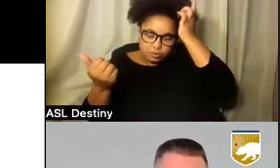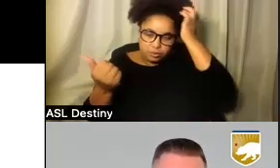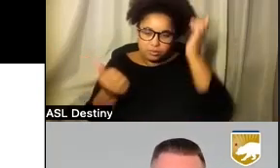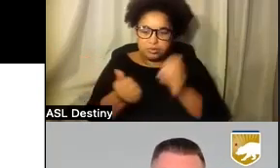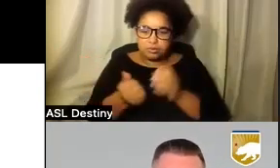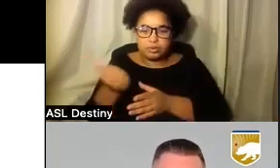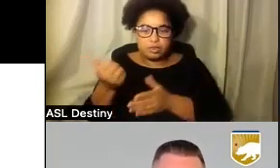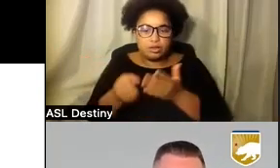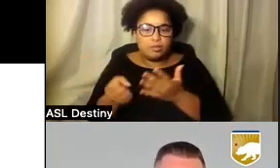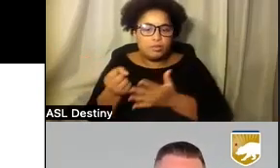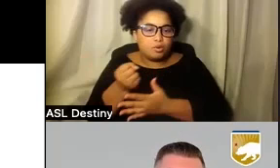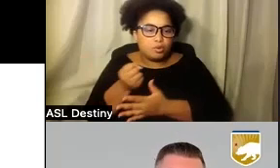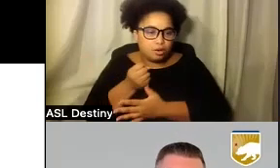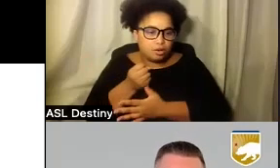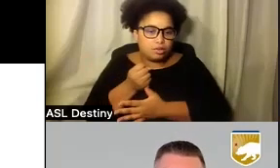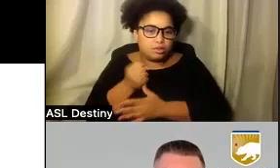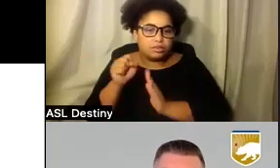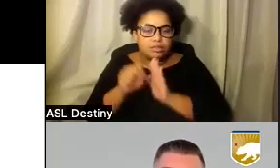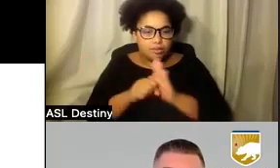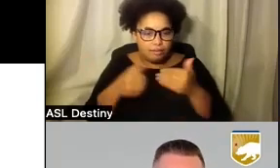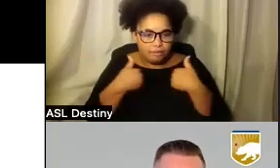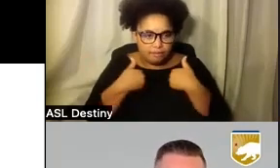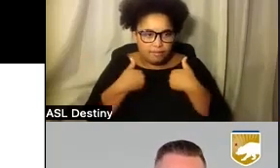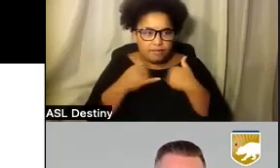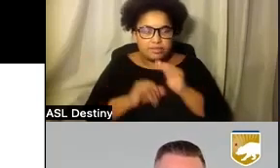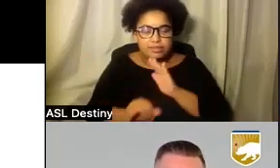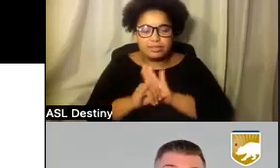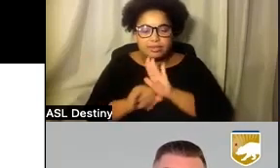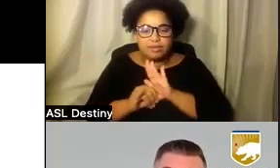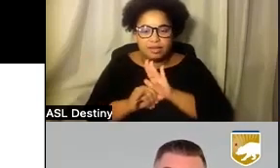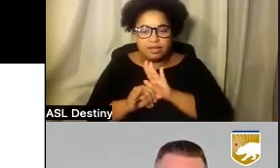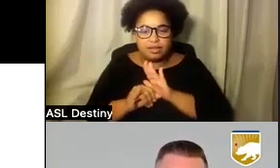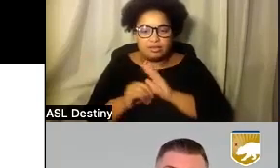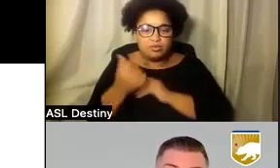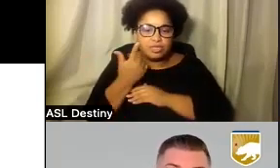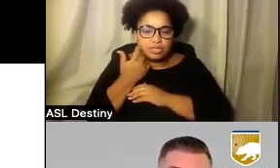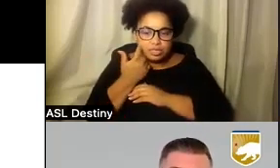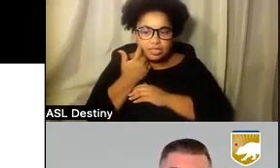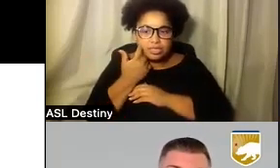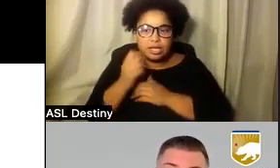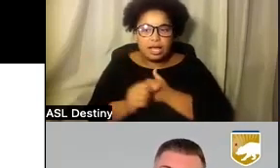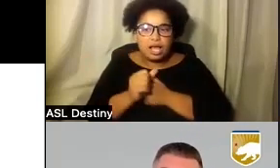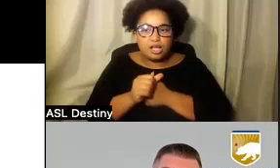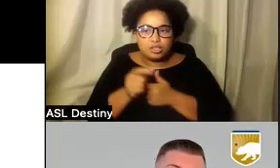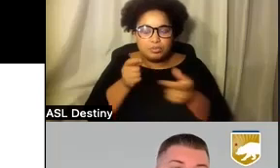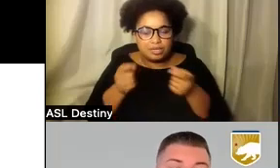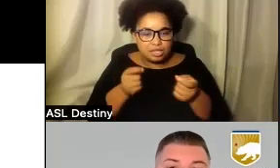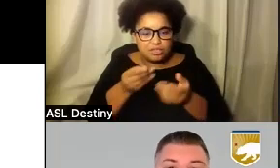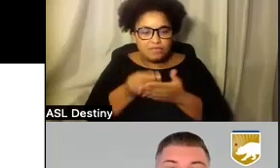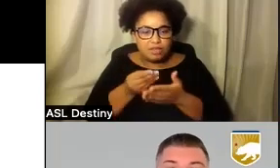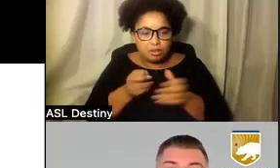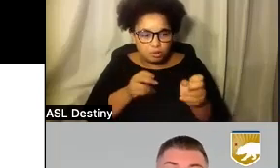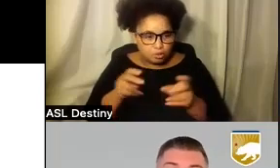priority, I guess you could say, that the state has identified with recent hazard mitigation grant funding